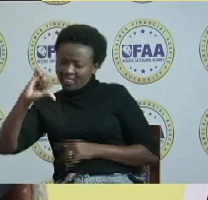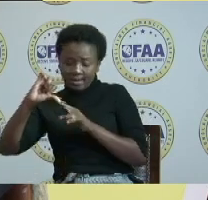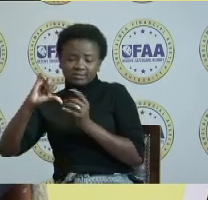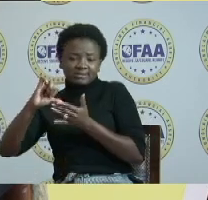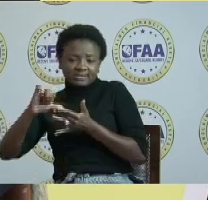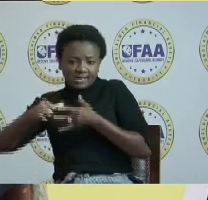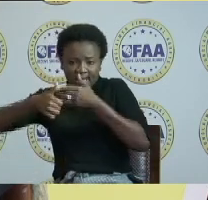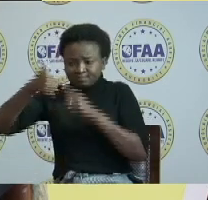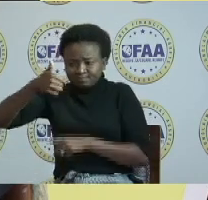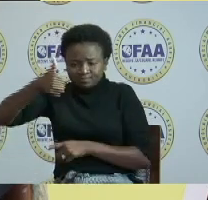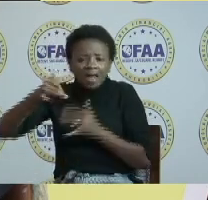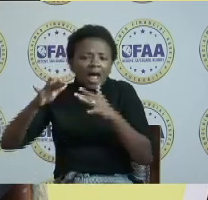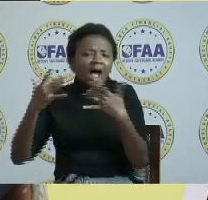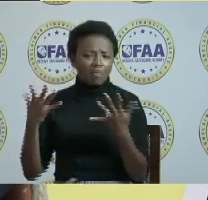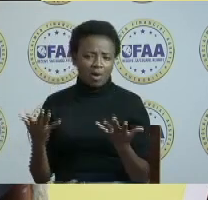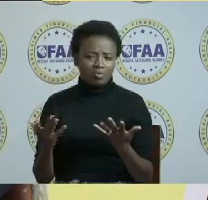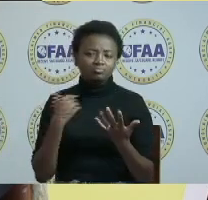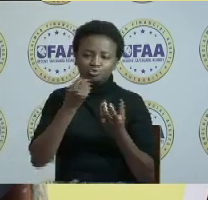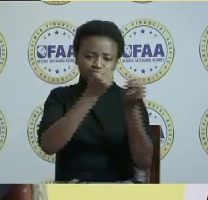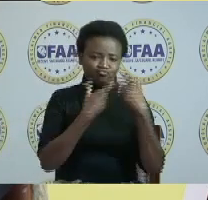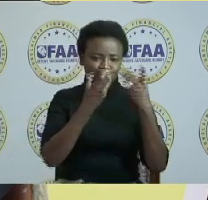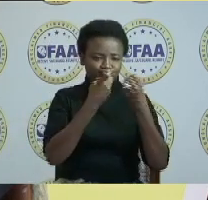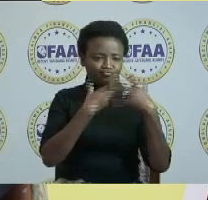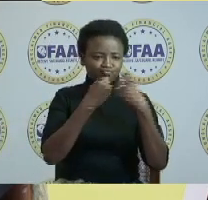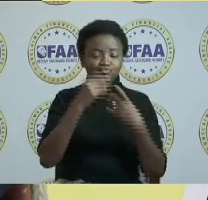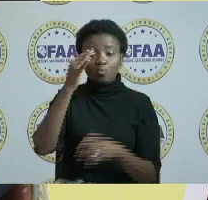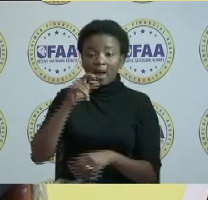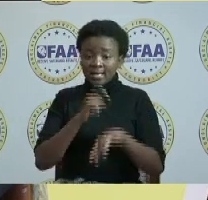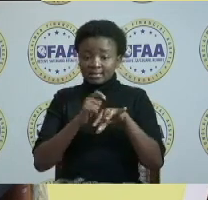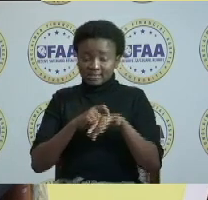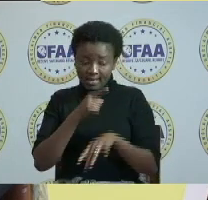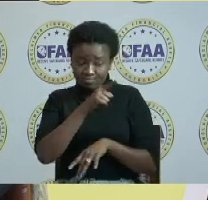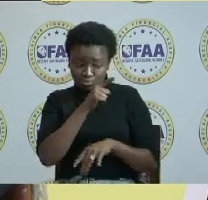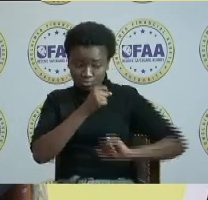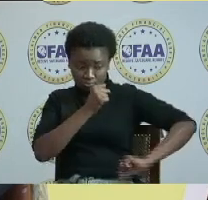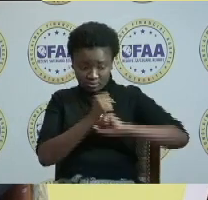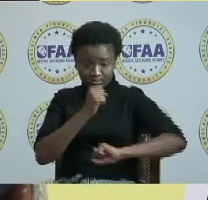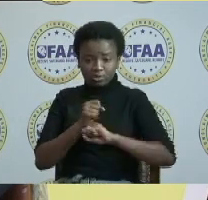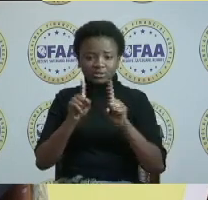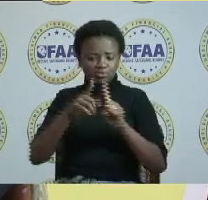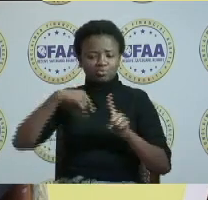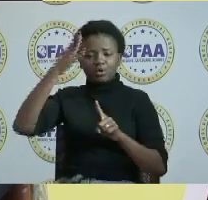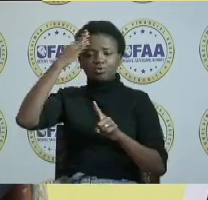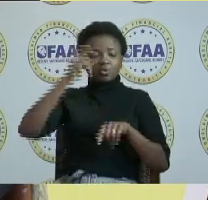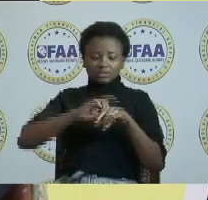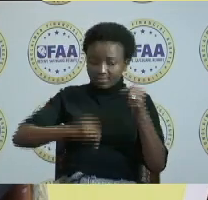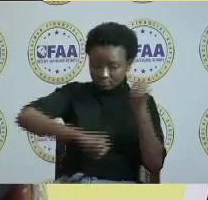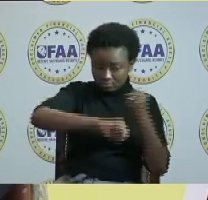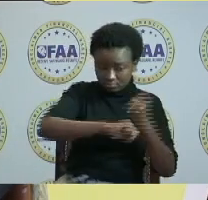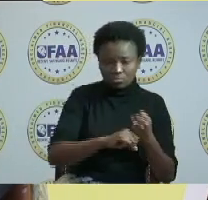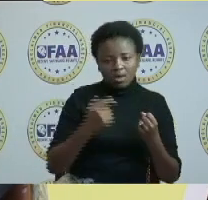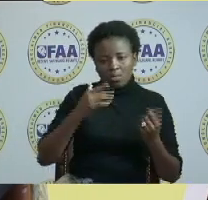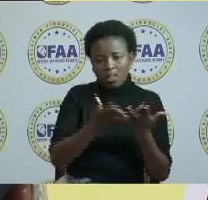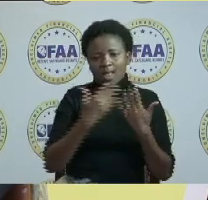make your life easier and better? Because we know the more you are capacitated, the better it is for us. So we are looking